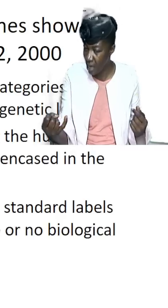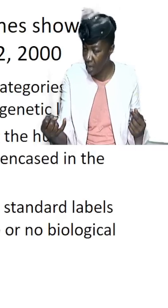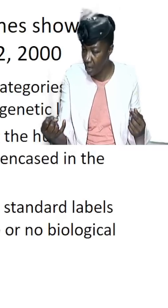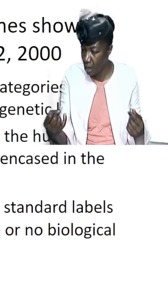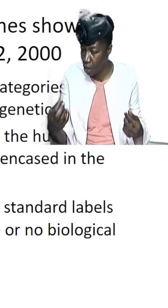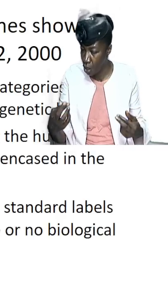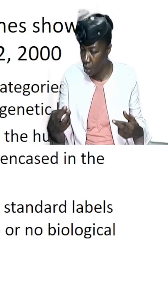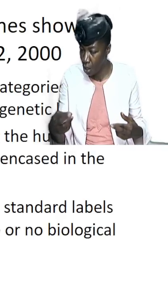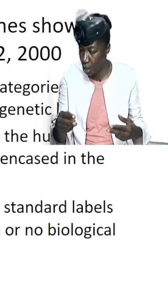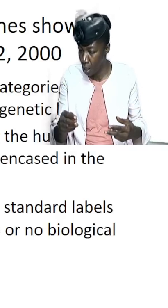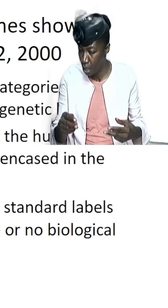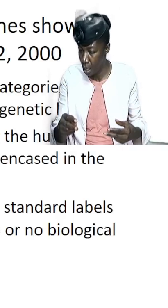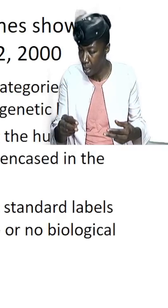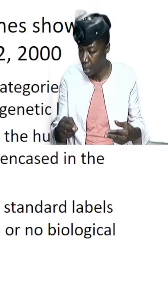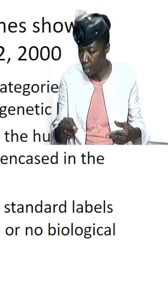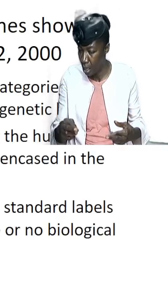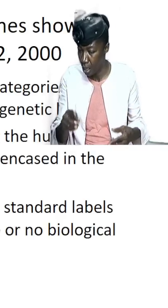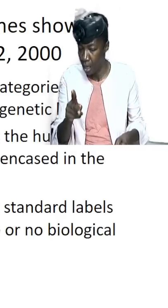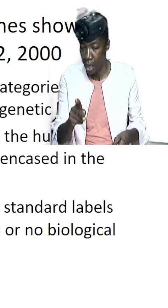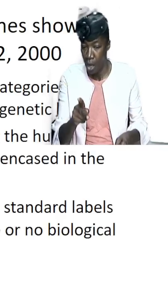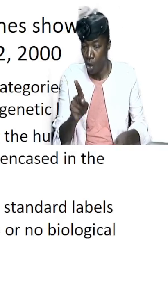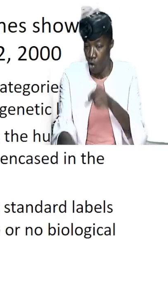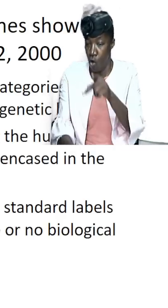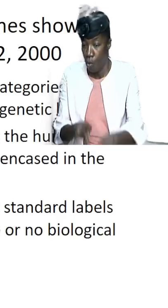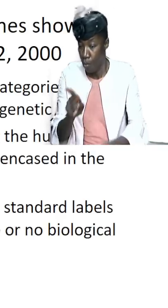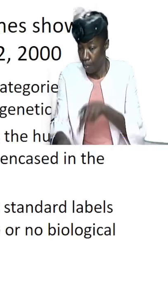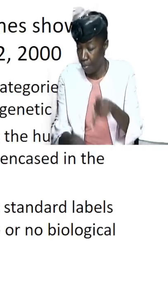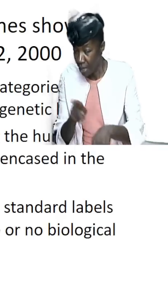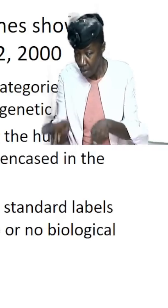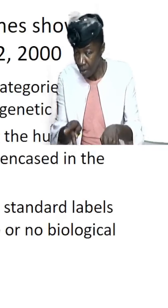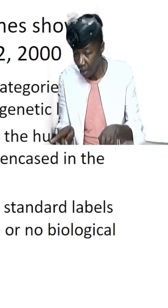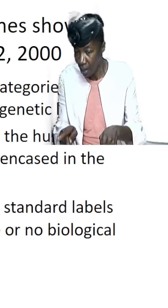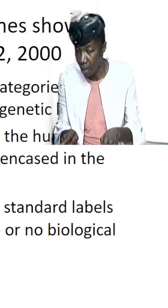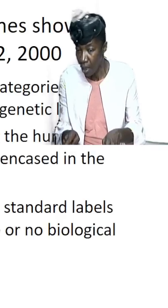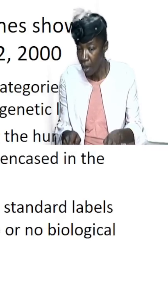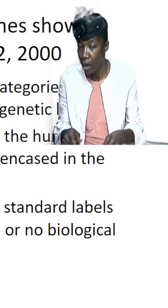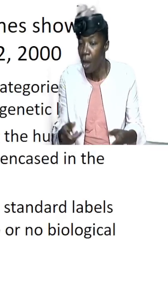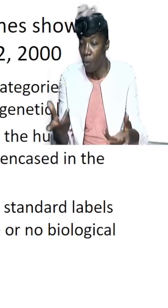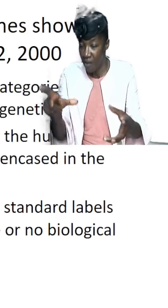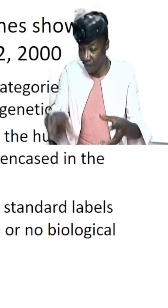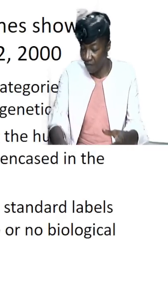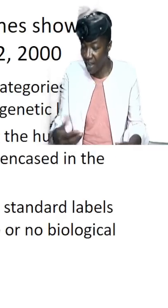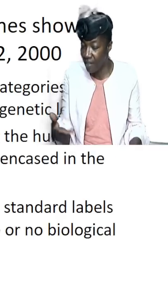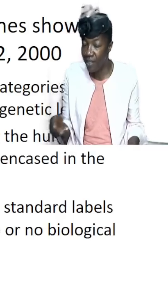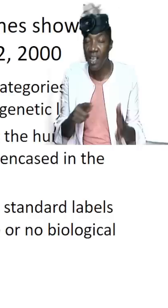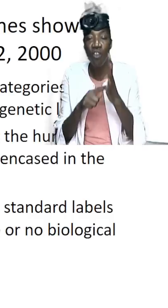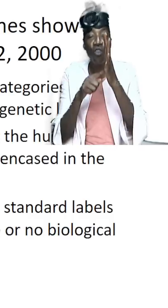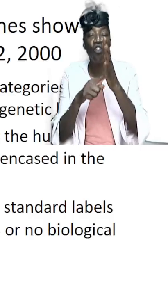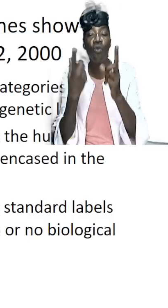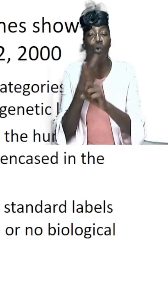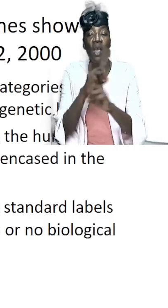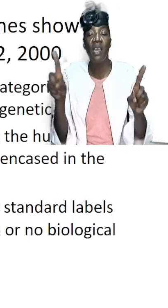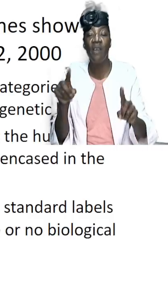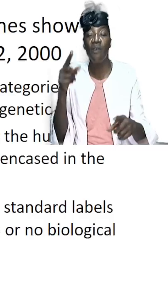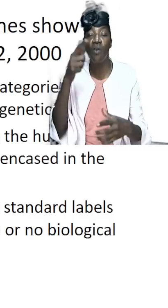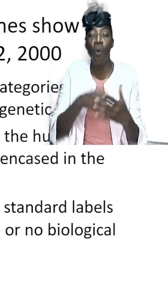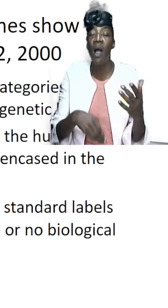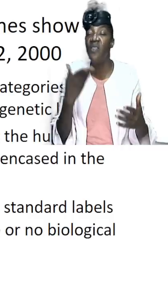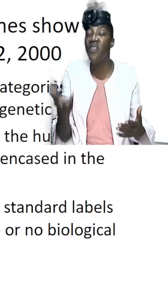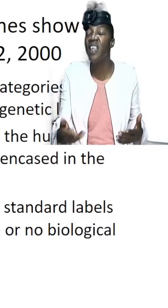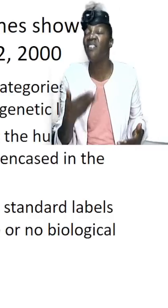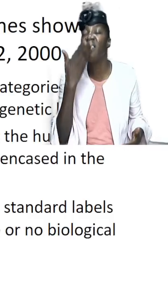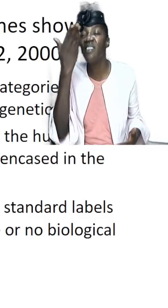race, and we find things to show why they are different. What this paper is saying is